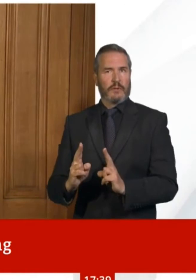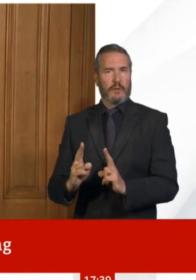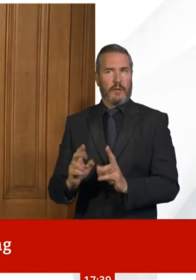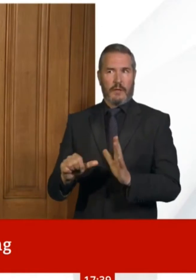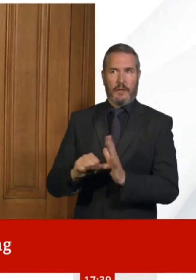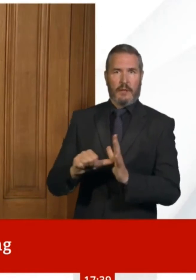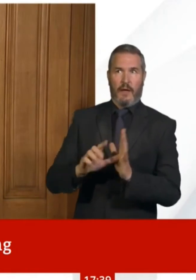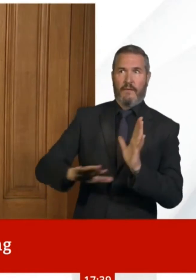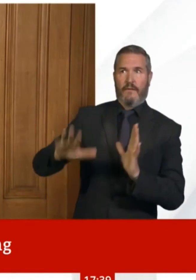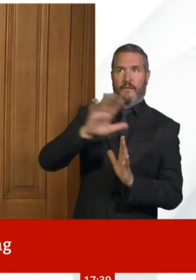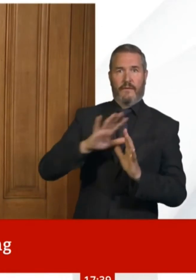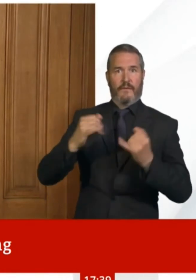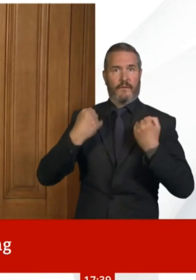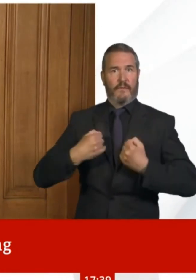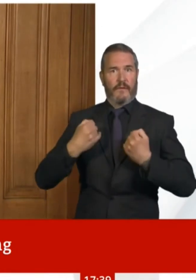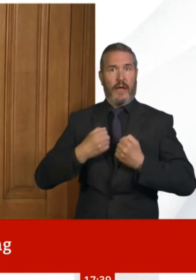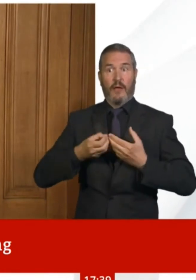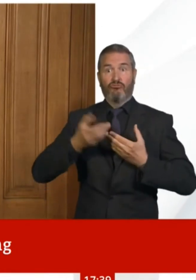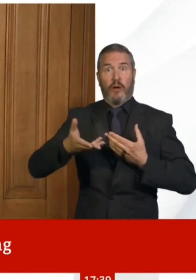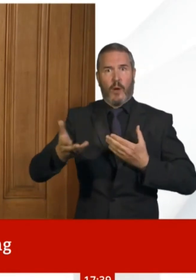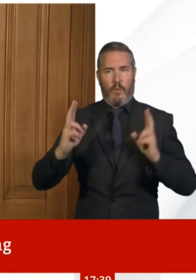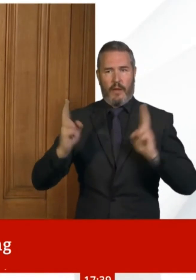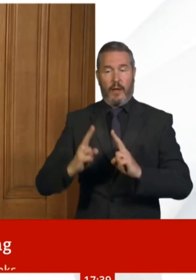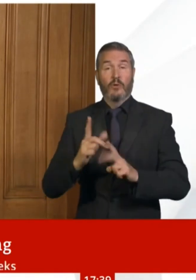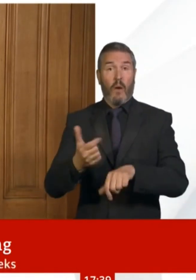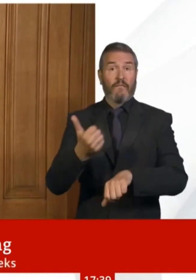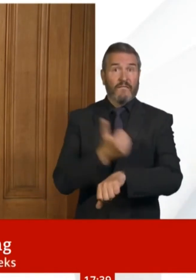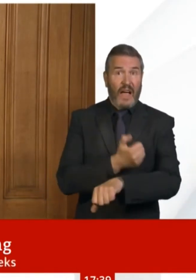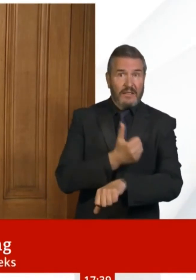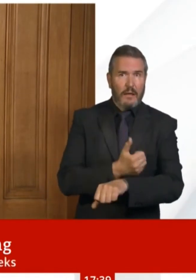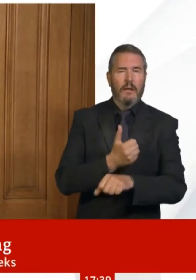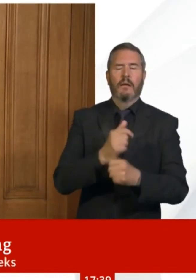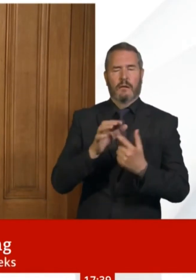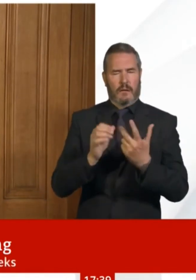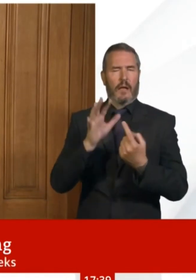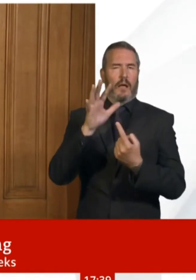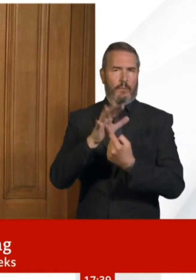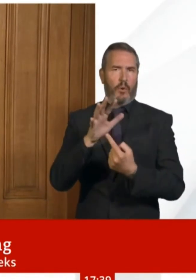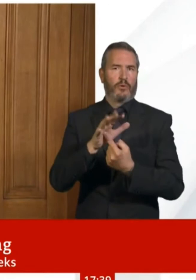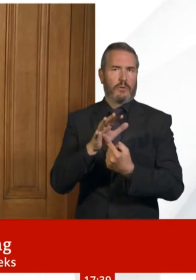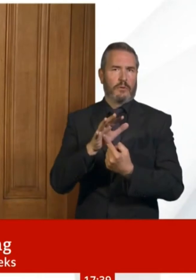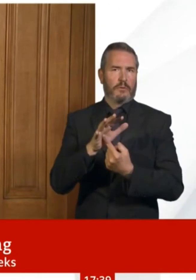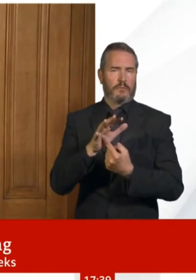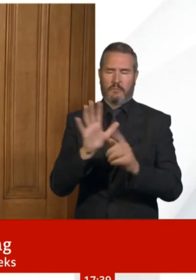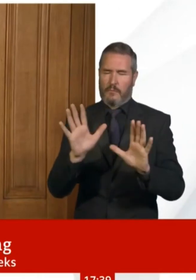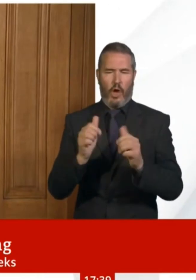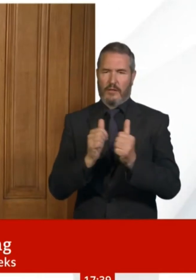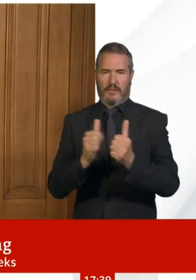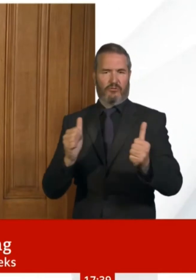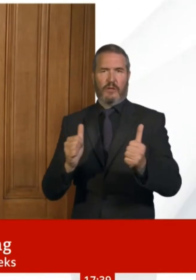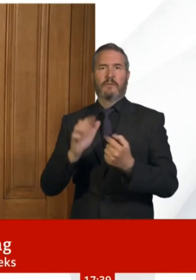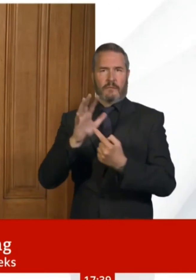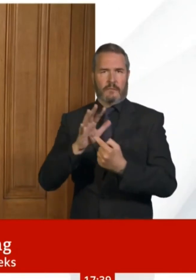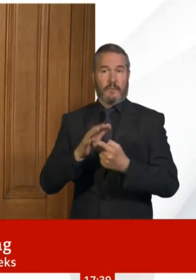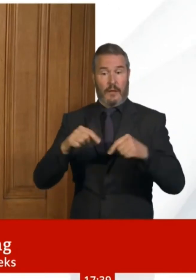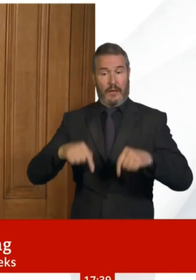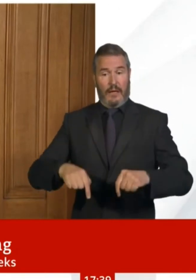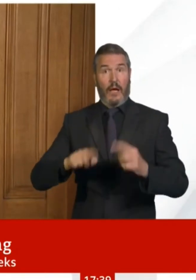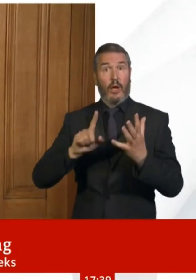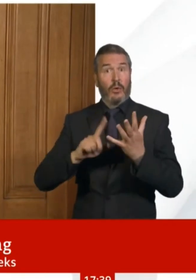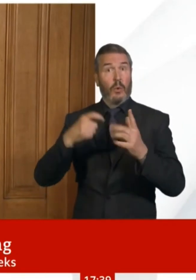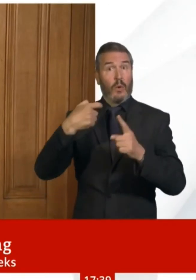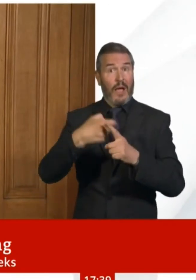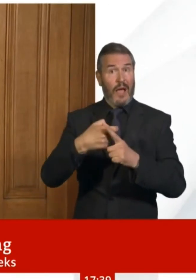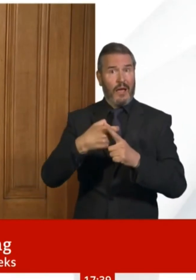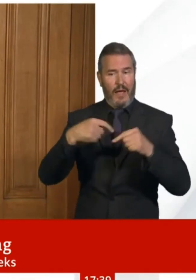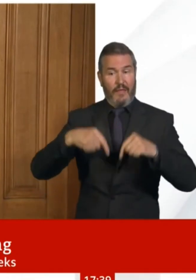effects of this disease and potentially reducing transmission. So vaccines and therapeutics, critically important, no question about it. And the UK, of course, is somewhere where a